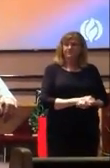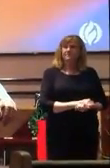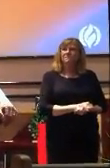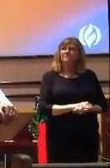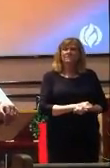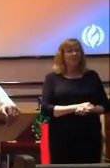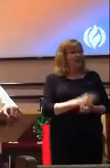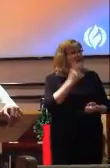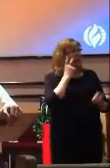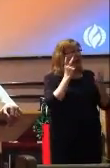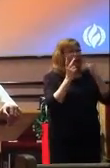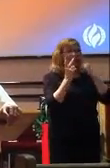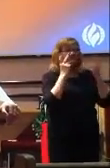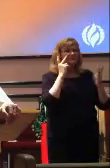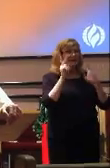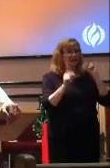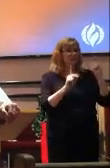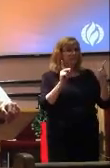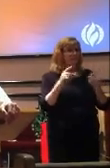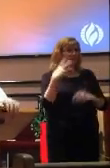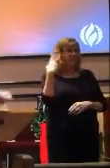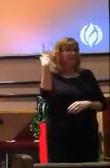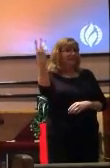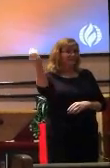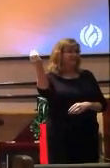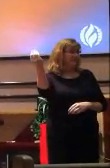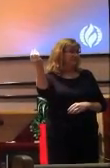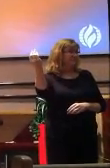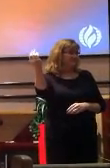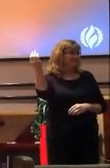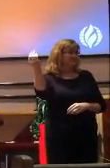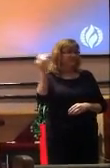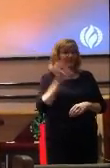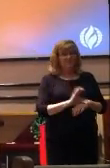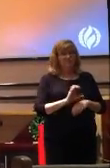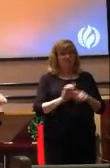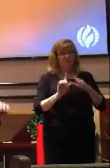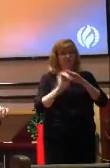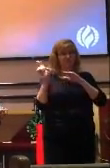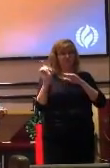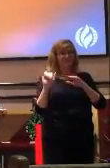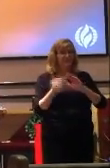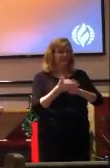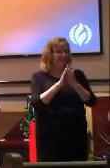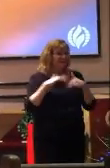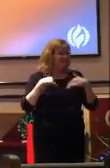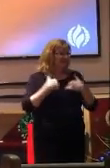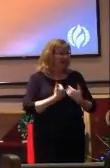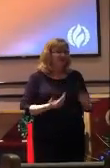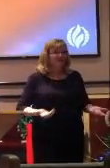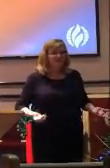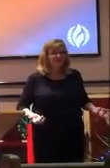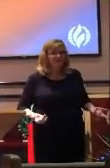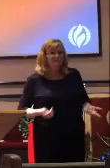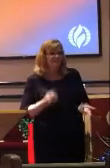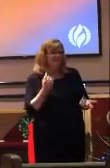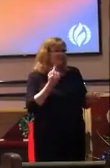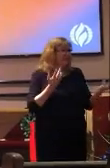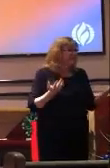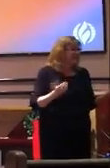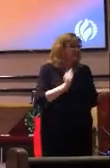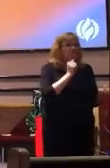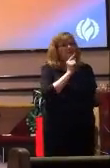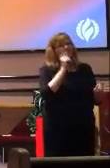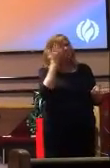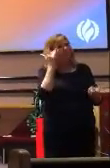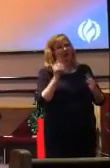You know, and I've seen people leave our denomination through the years. It's almost like they get tired or something. I'm not quite